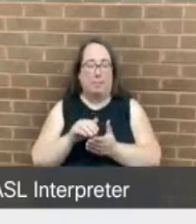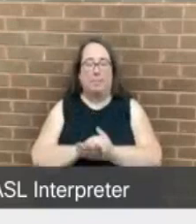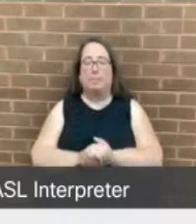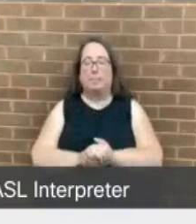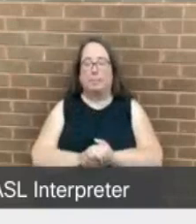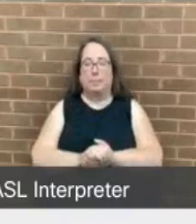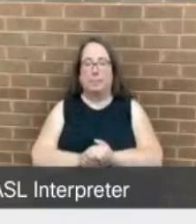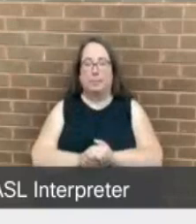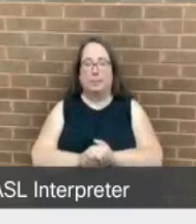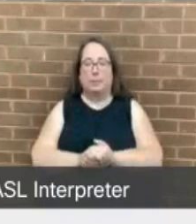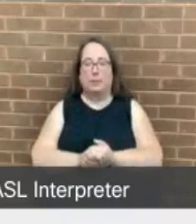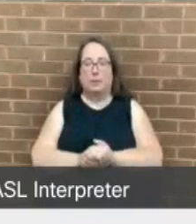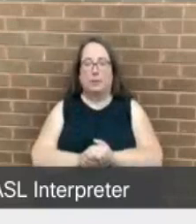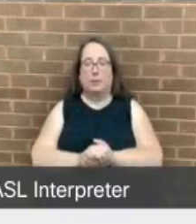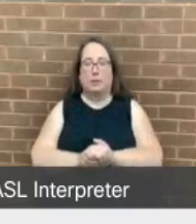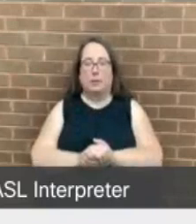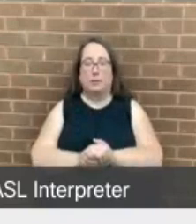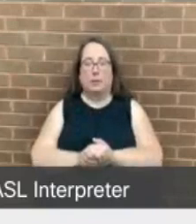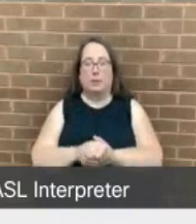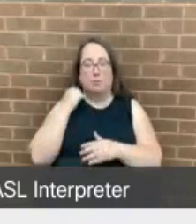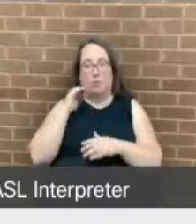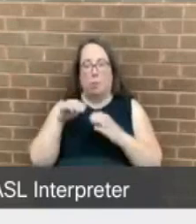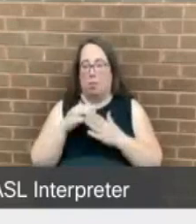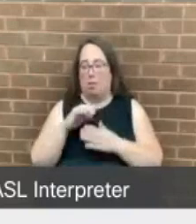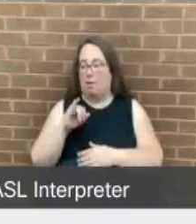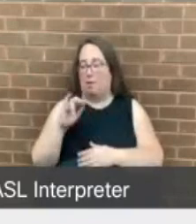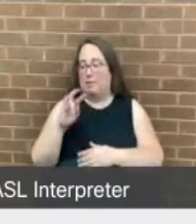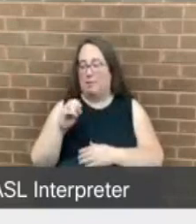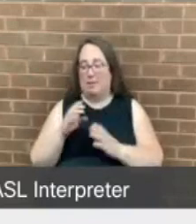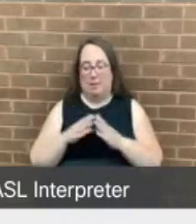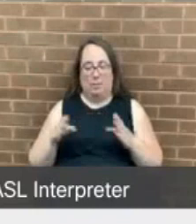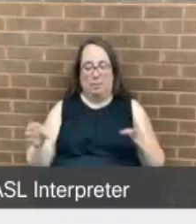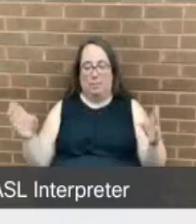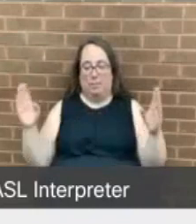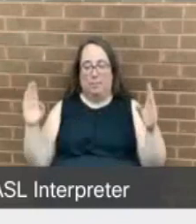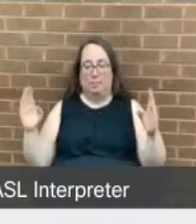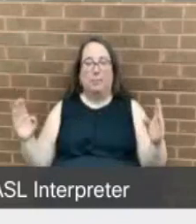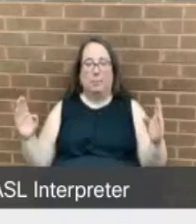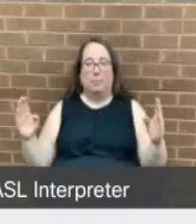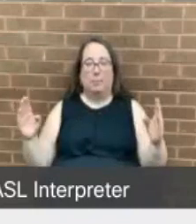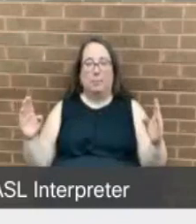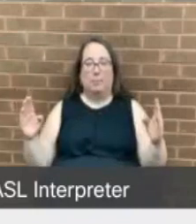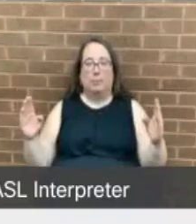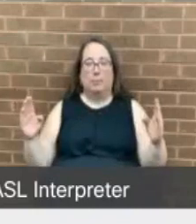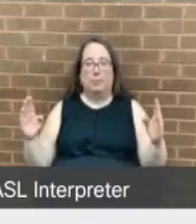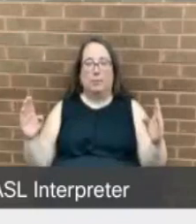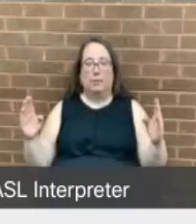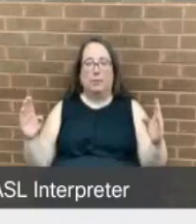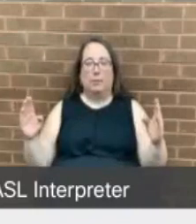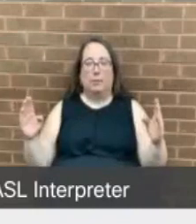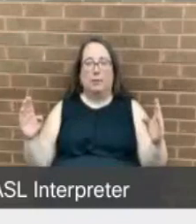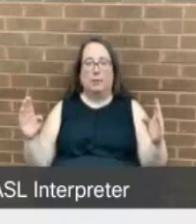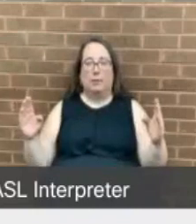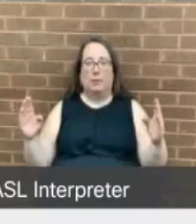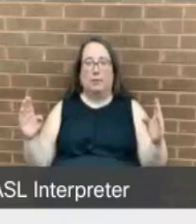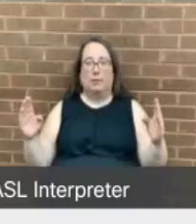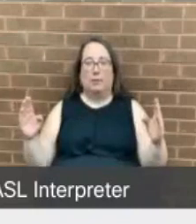at just the entire I-70 corridor from, you know, say 40